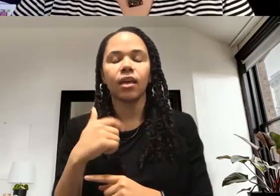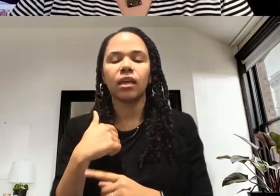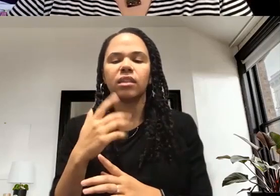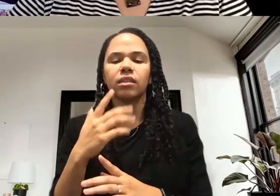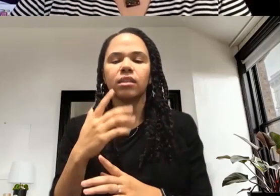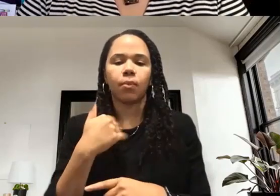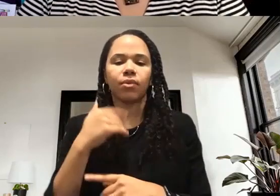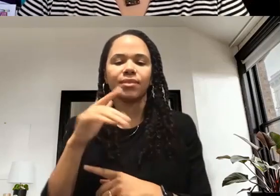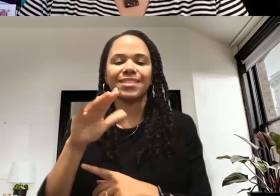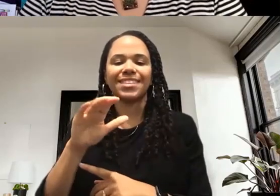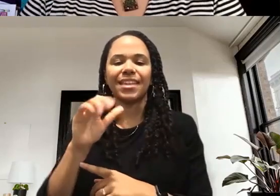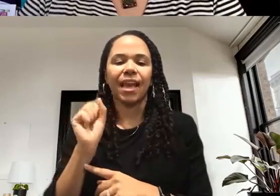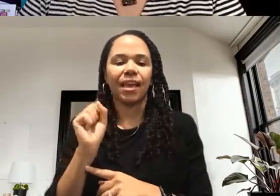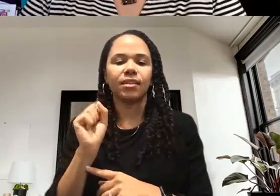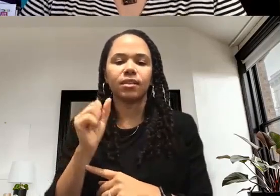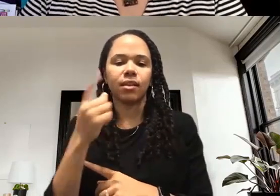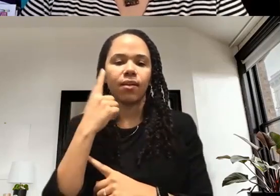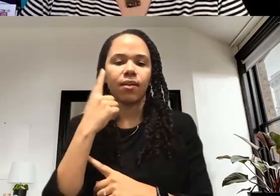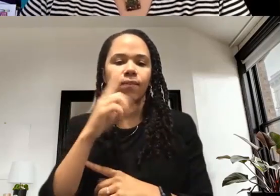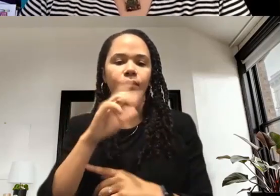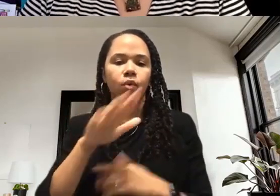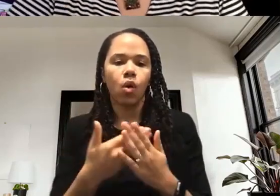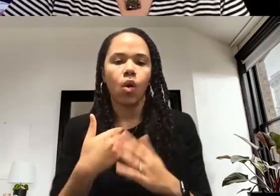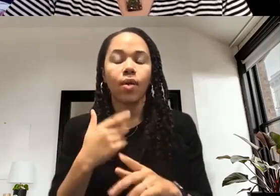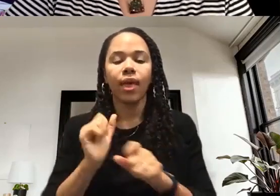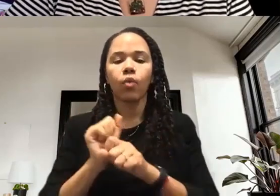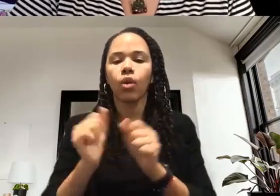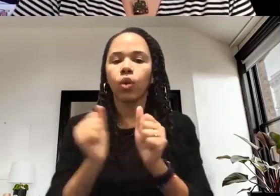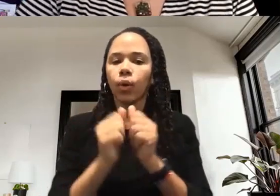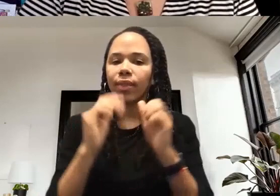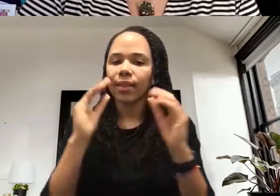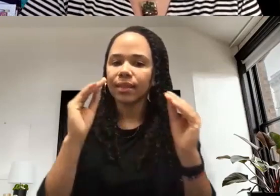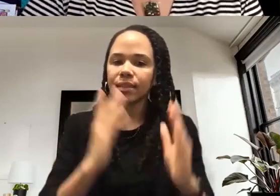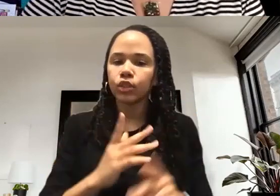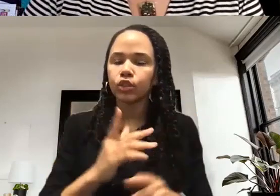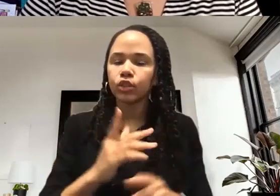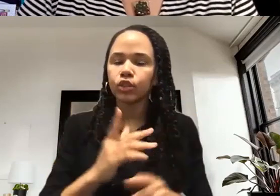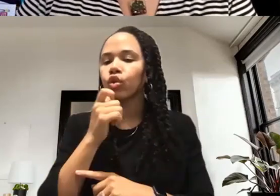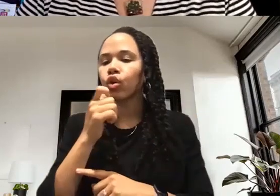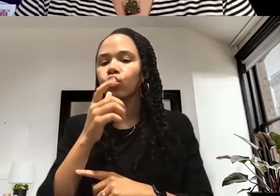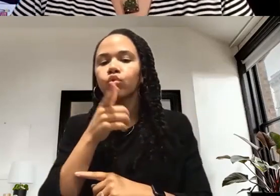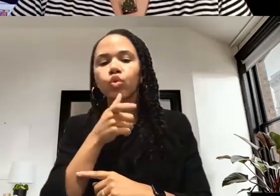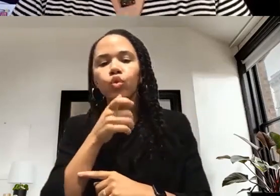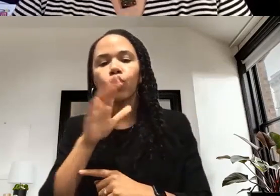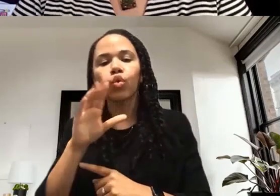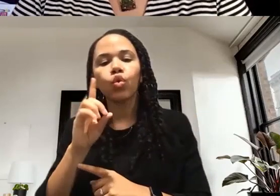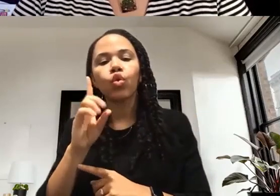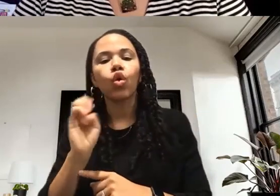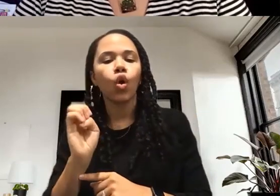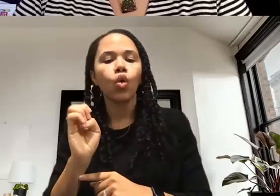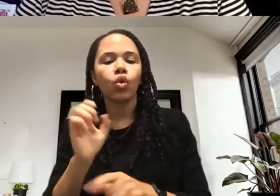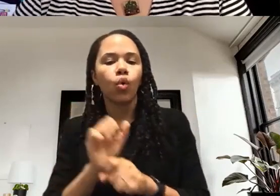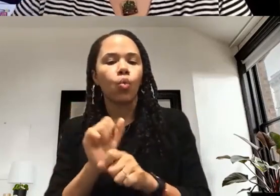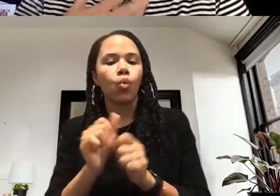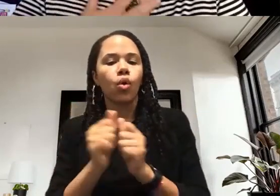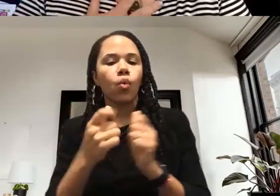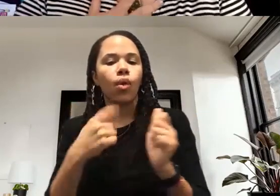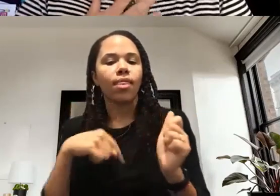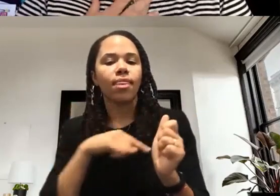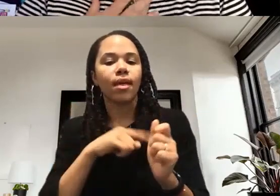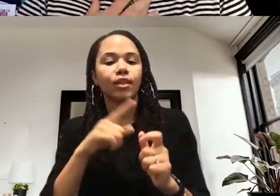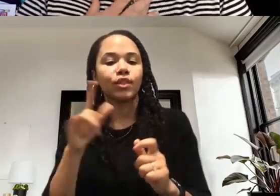work directly with teachers. You know, Girls Who Code is a member of CS for All and they work directly with girls. Great.